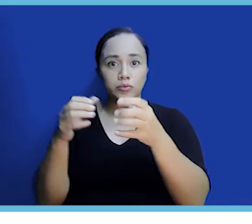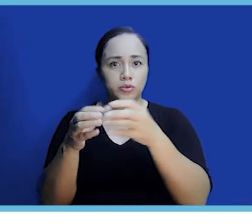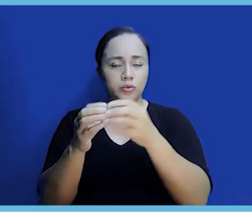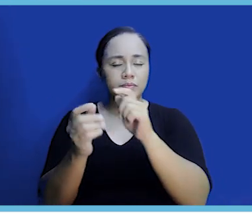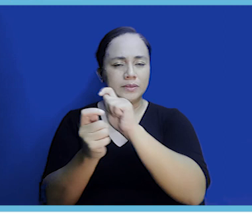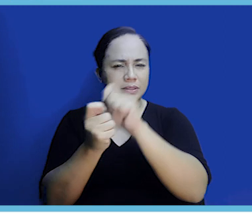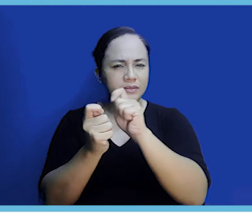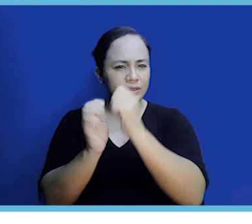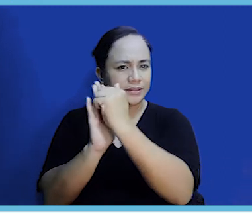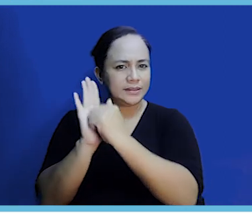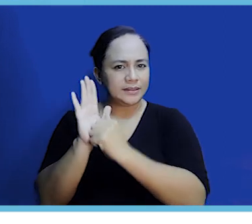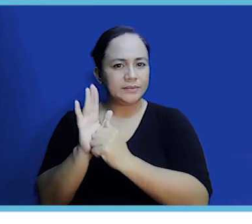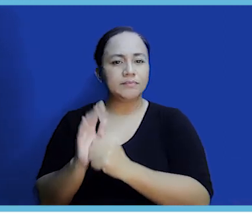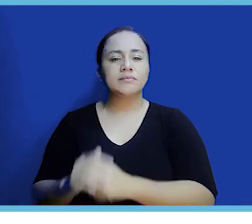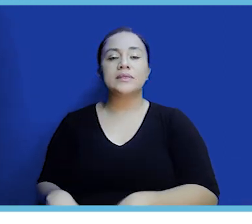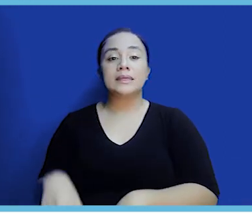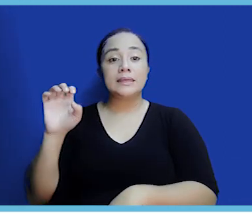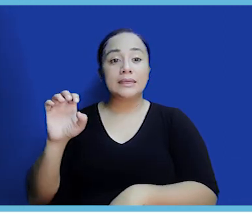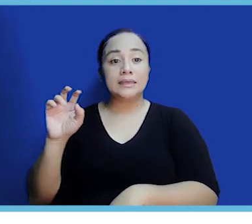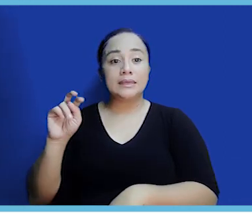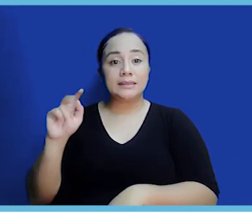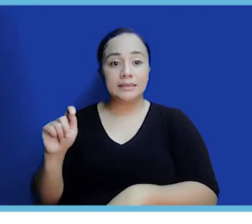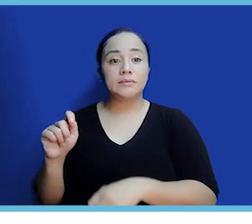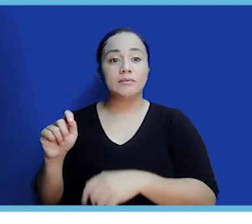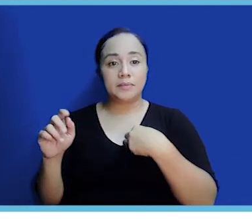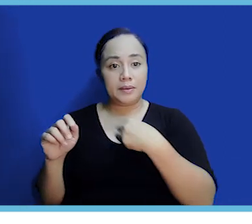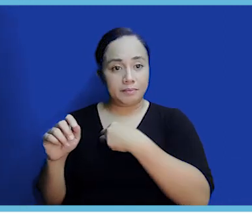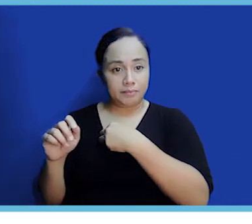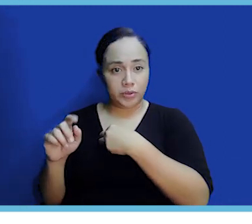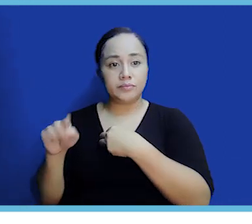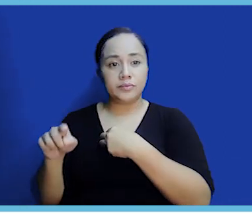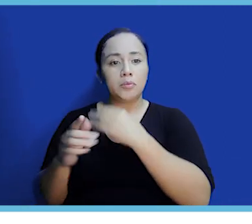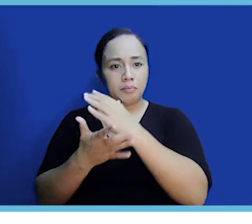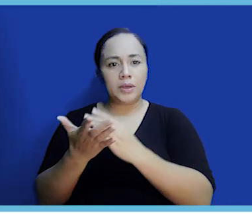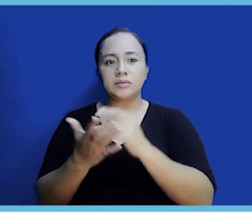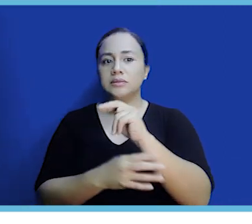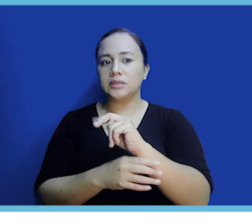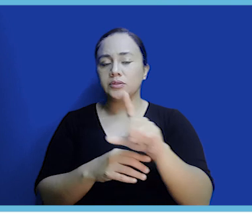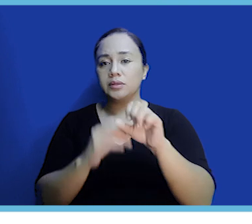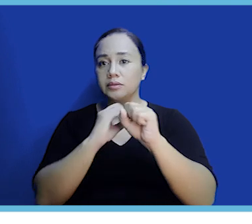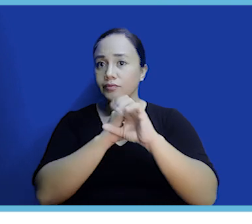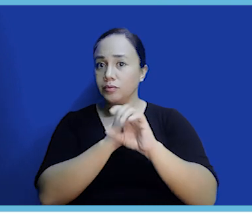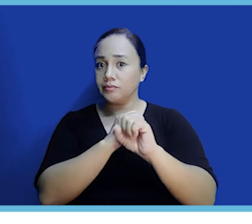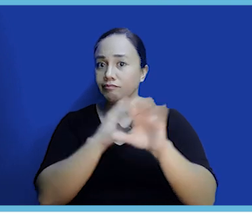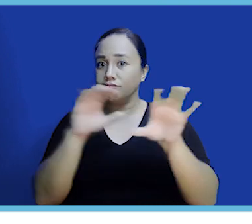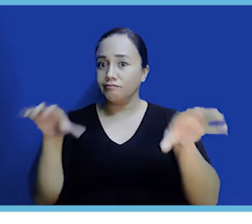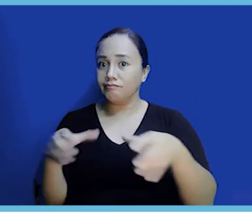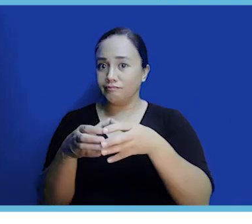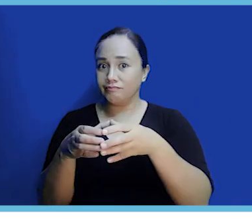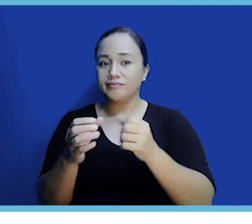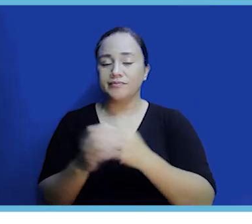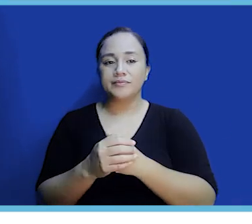their sector-specific agenda. ENAT member organizations of persons with disabilities are also part of the National